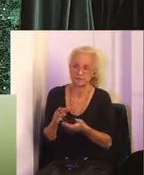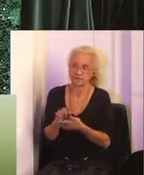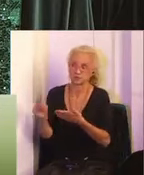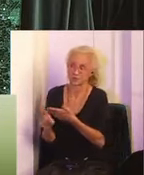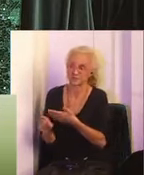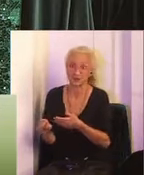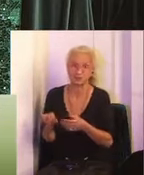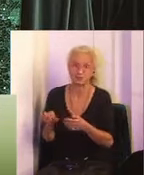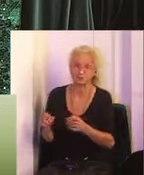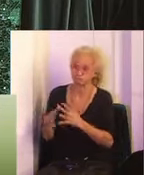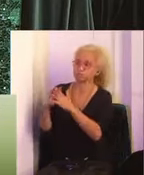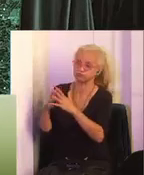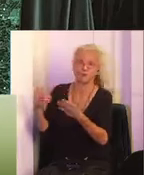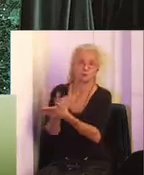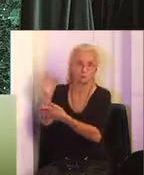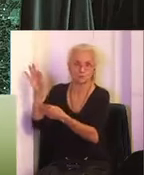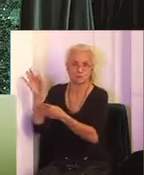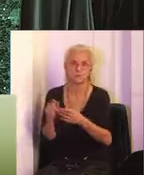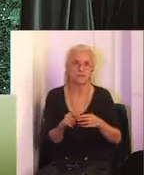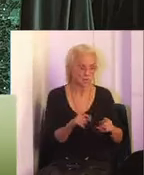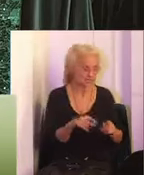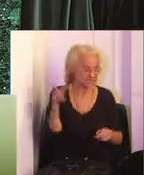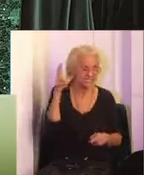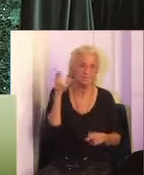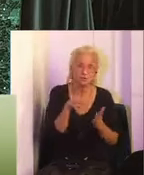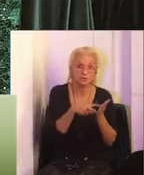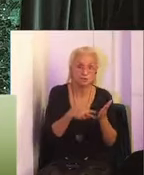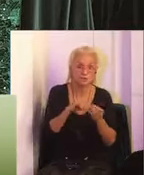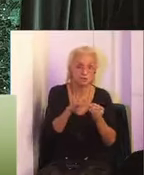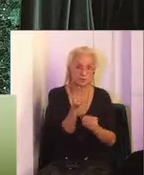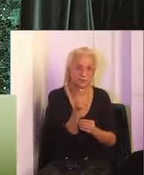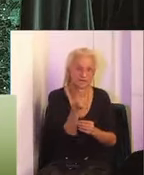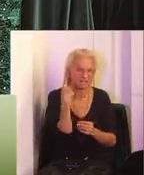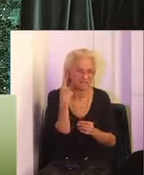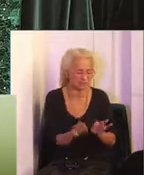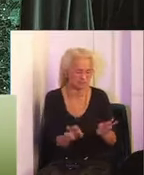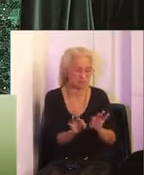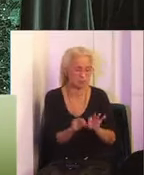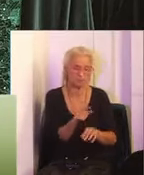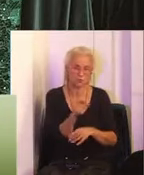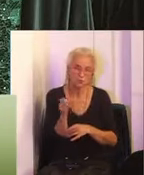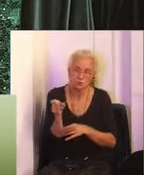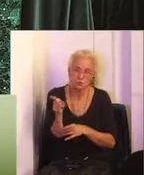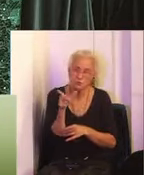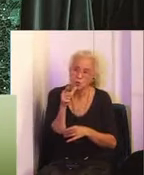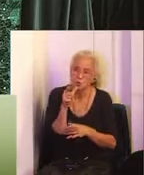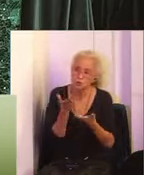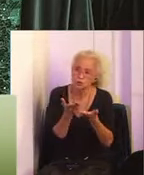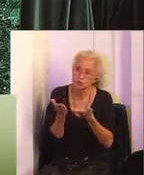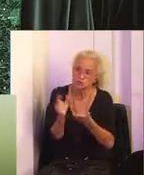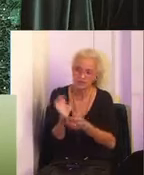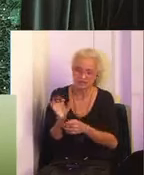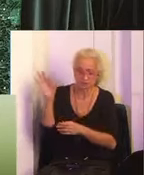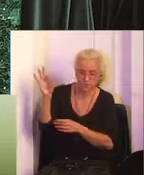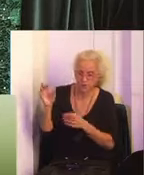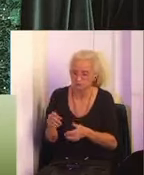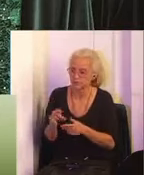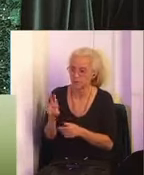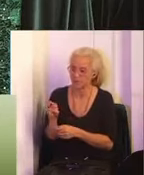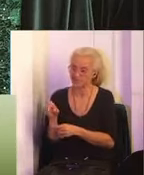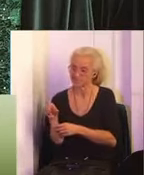week. But listen to verse 10, because I think it's important for those of you who have served as pastors,